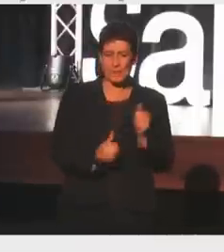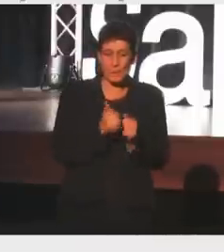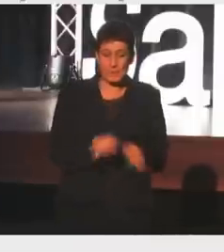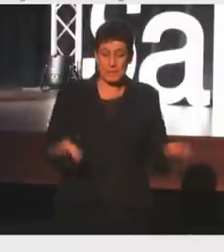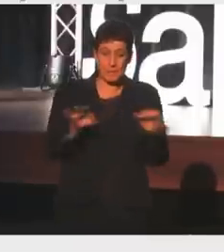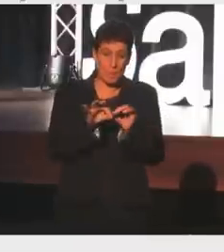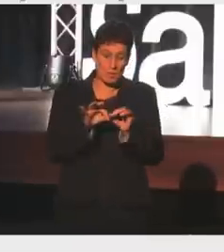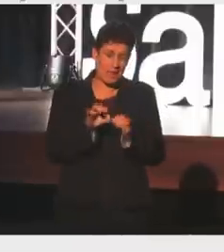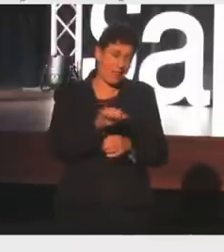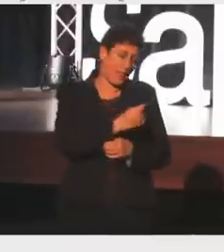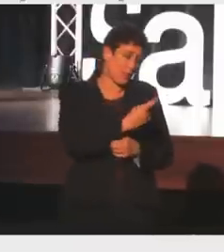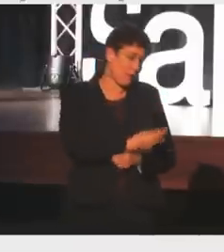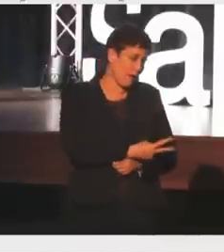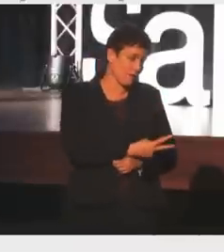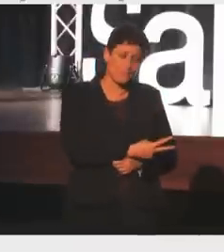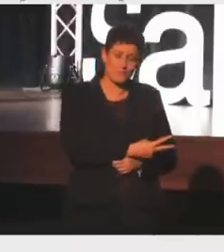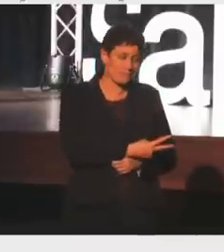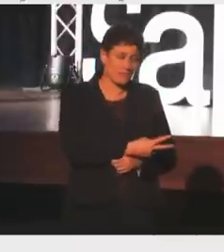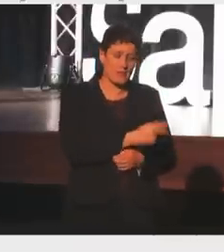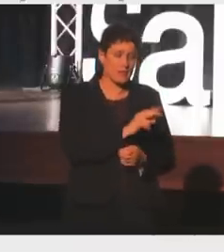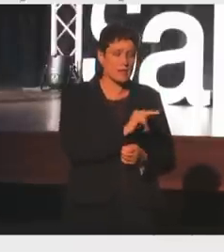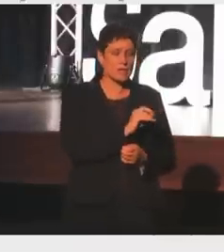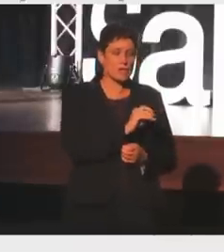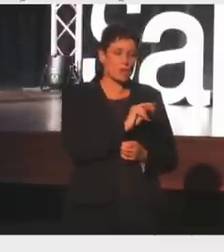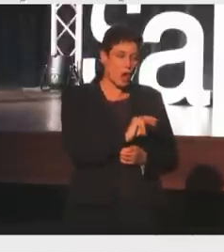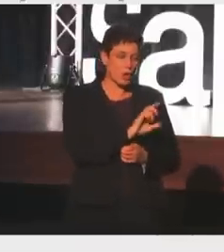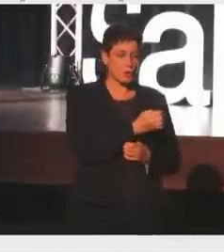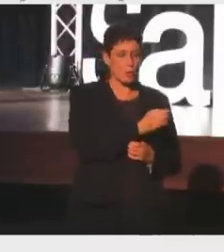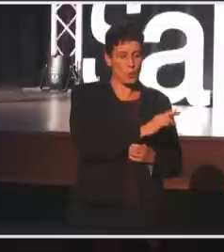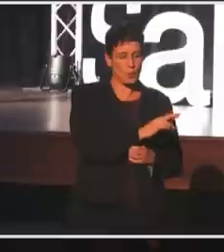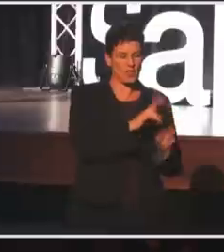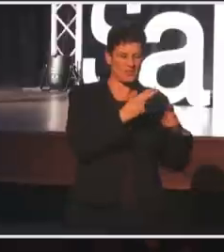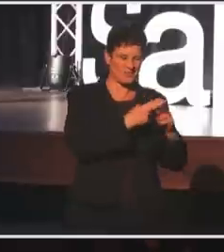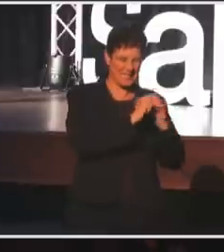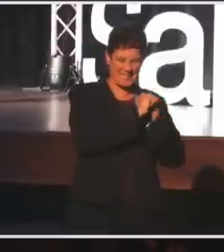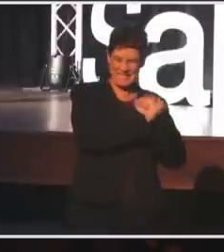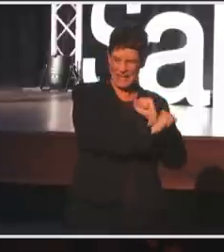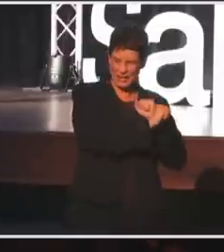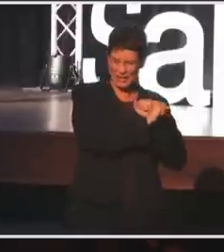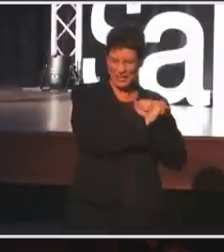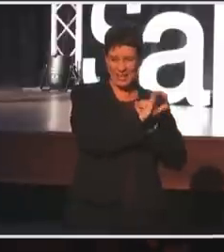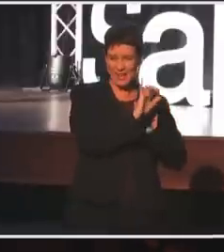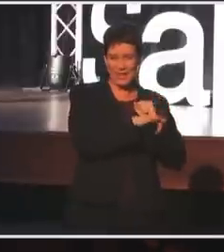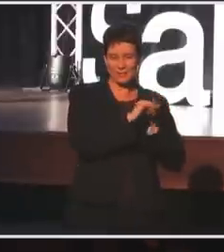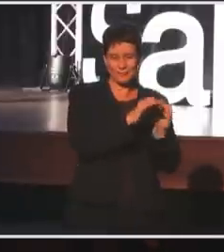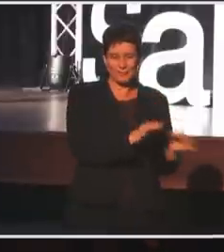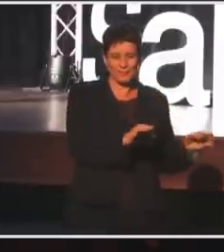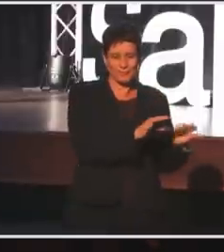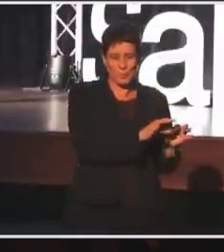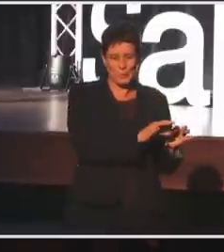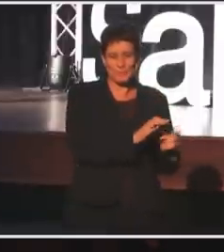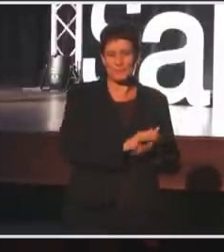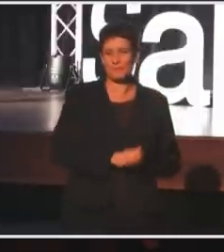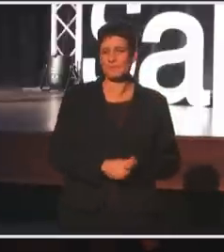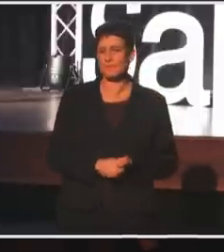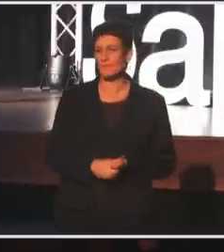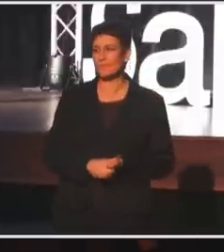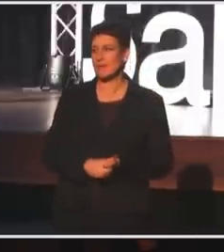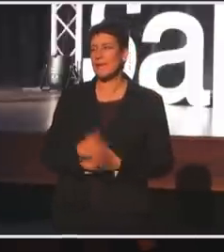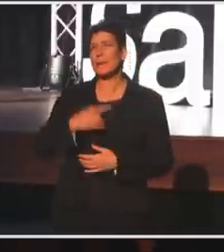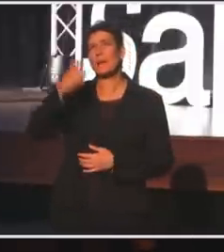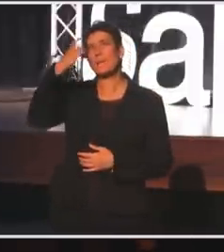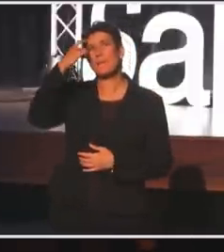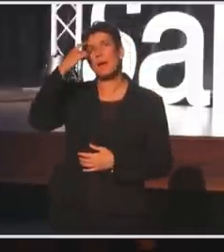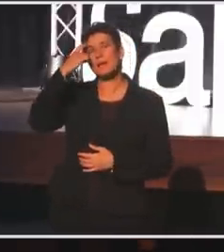and the other half are non-chord tones, or extensions, which are less important. In my